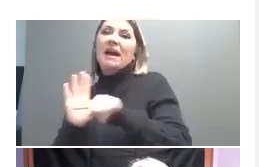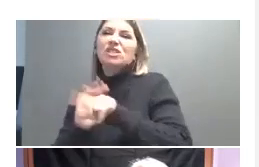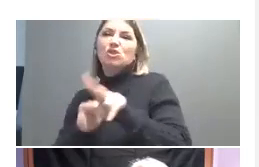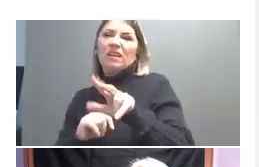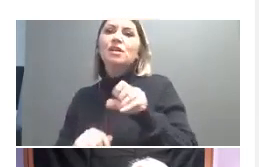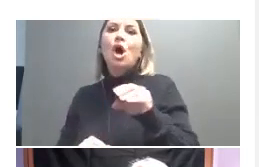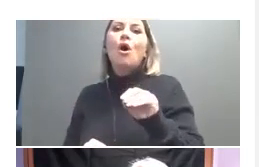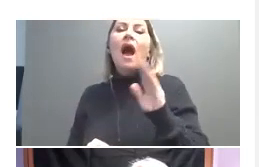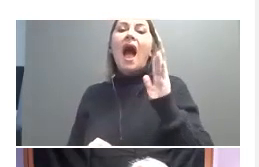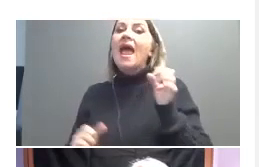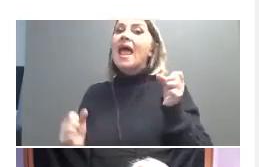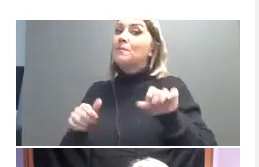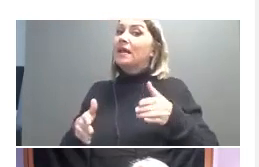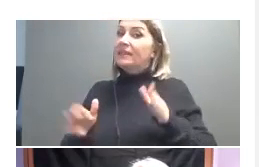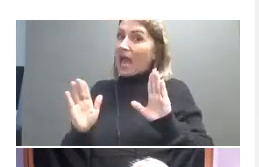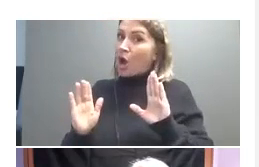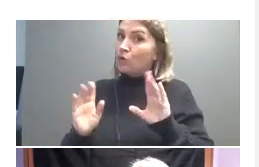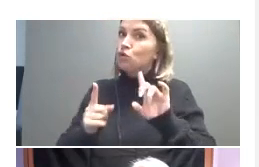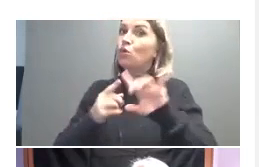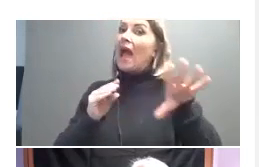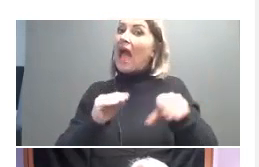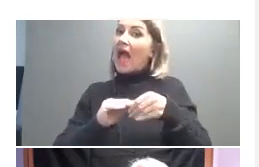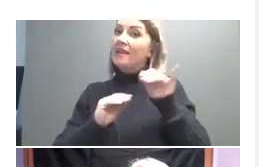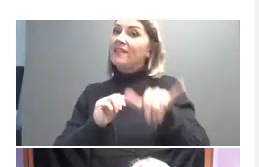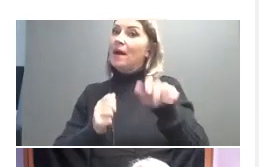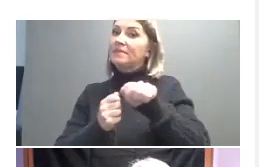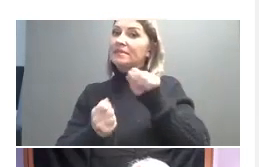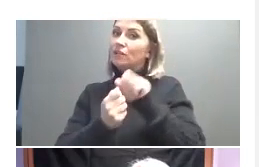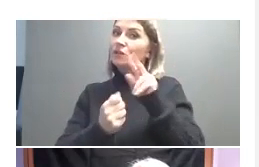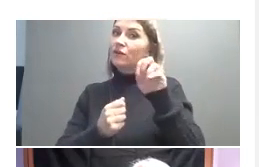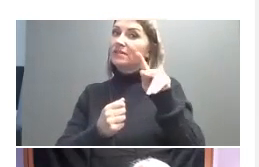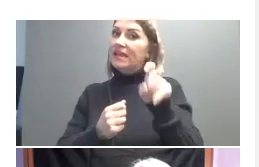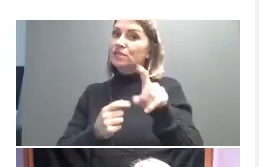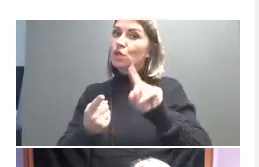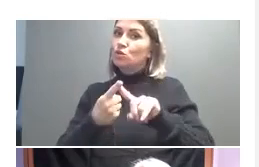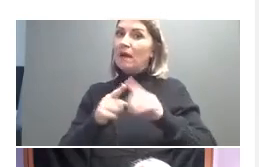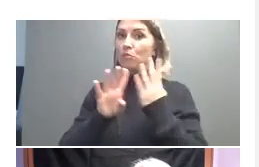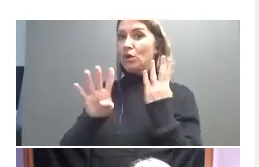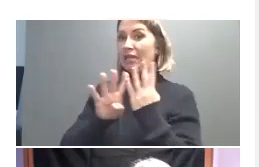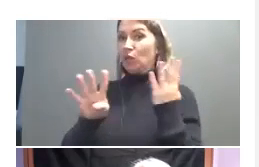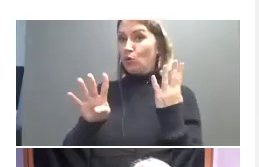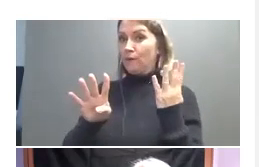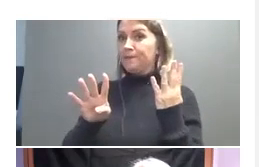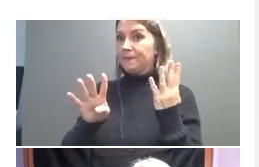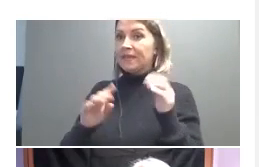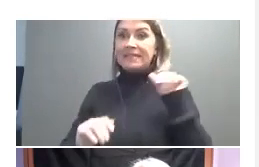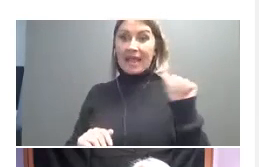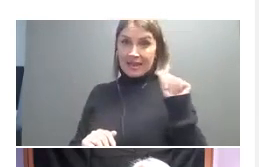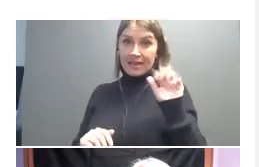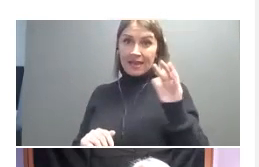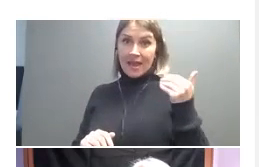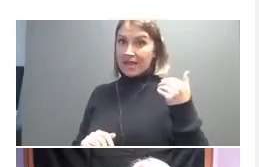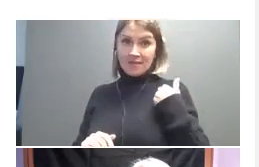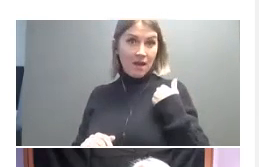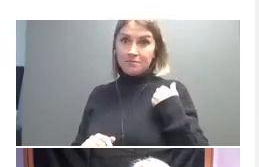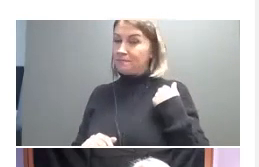I am allowed to add this particular vertex to my priority queue because A has not